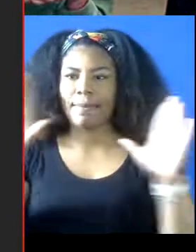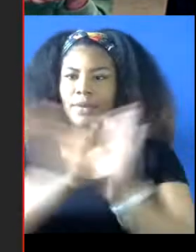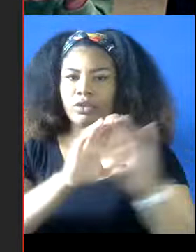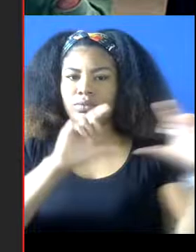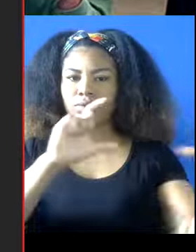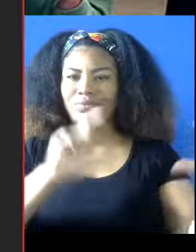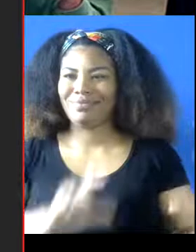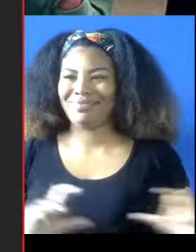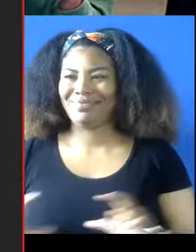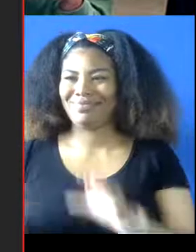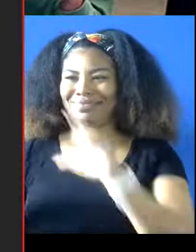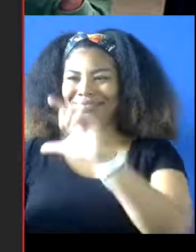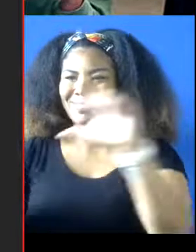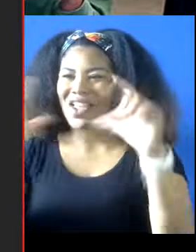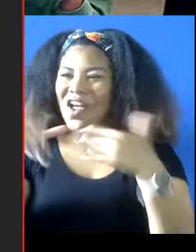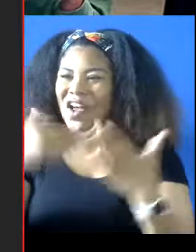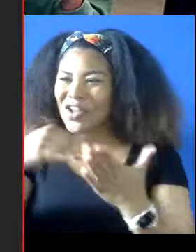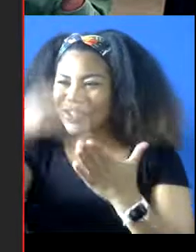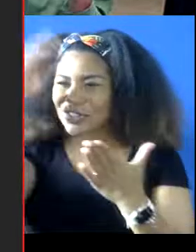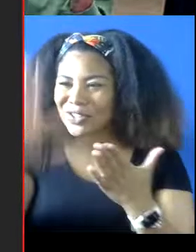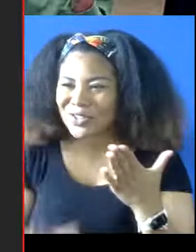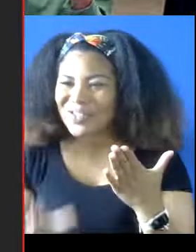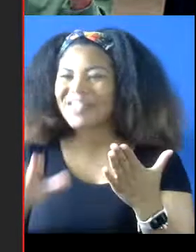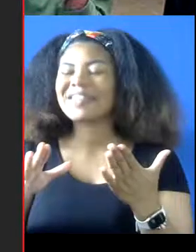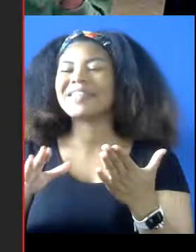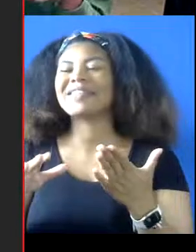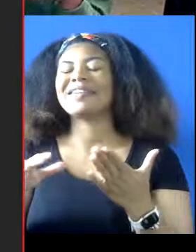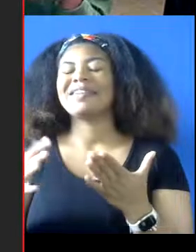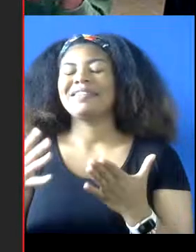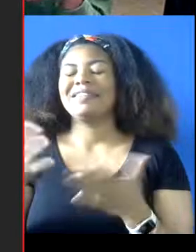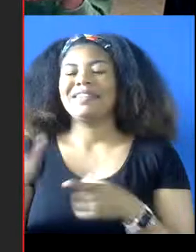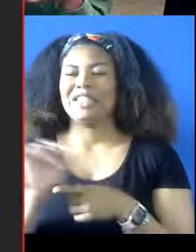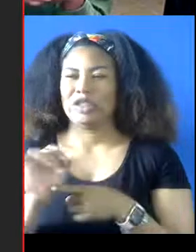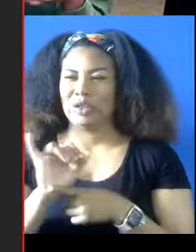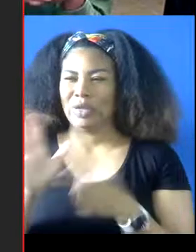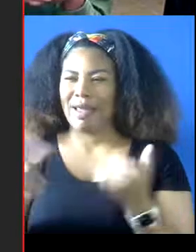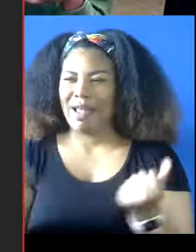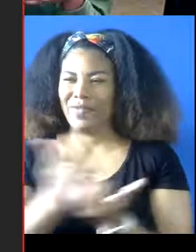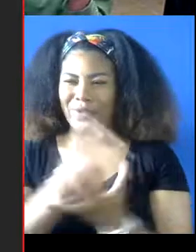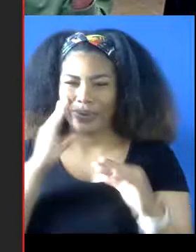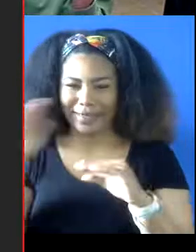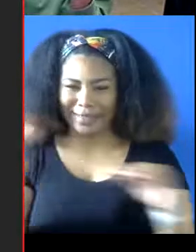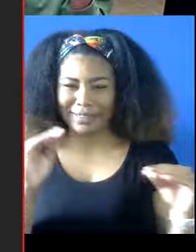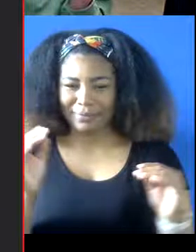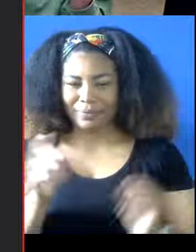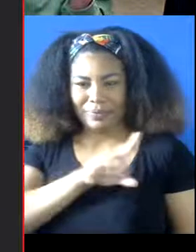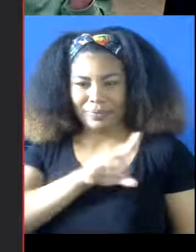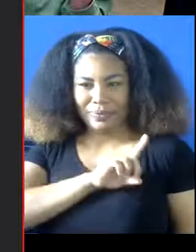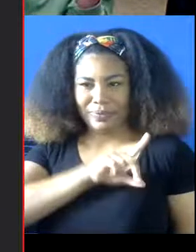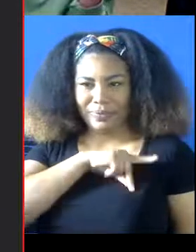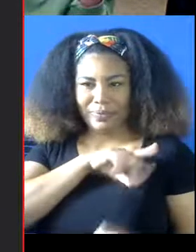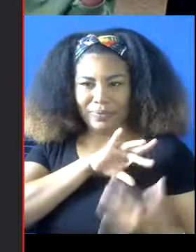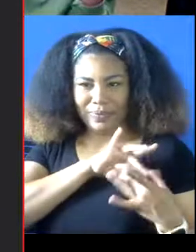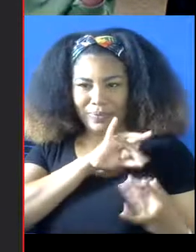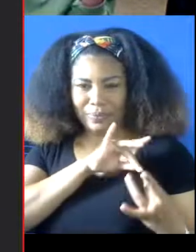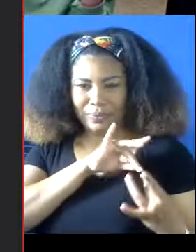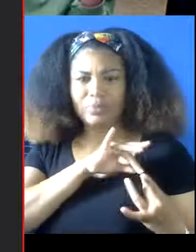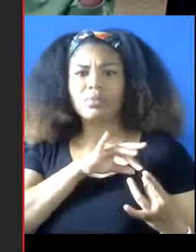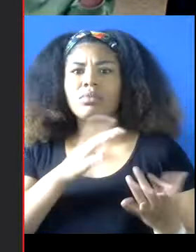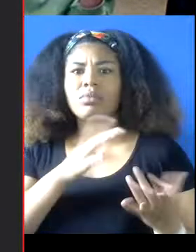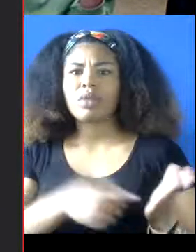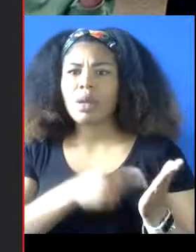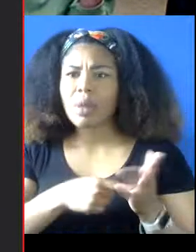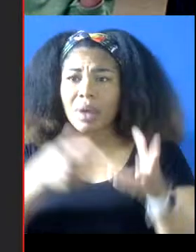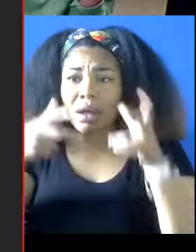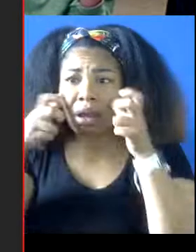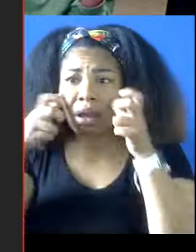candidates as well, is again, just what Dr. Payne talked about, It can be information overload